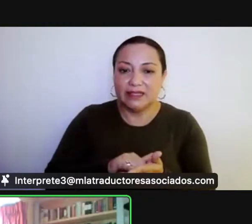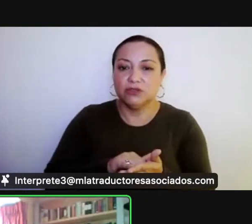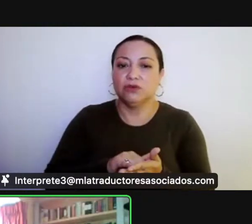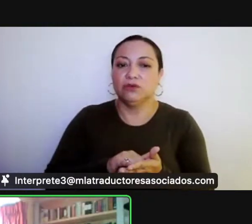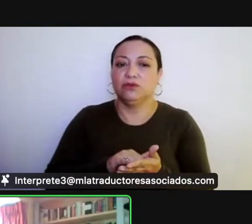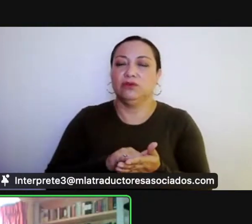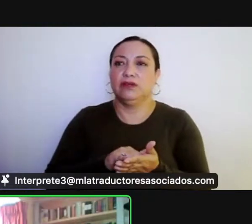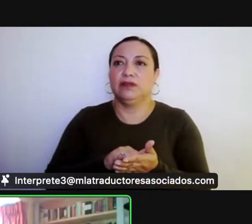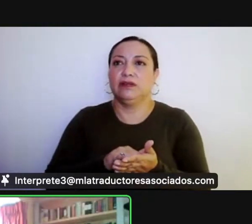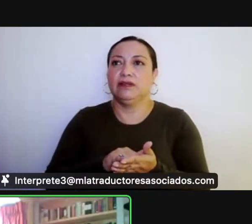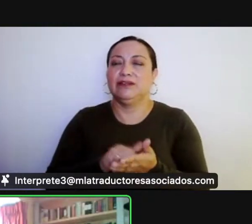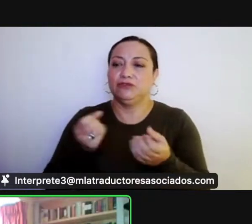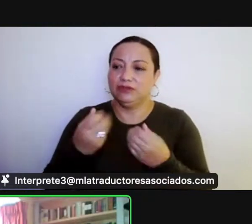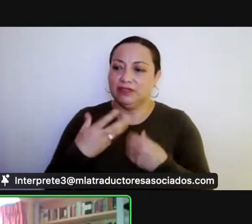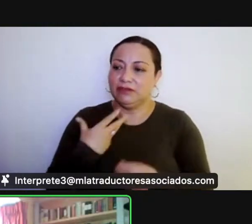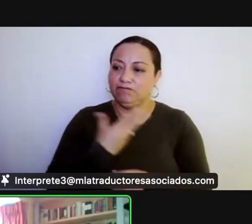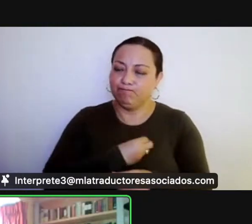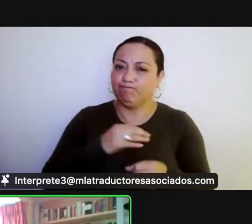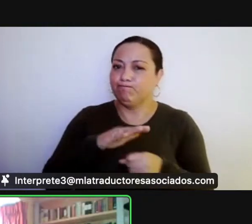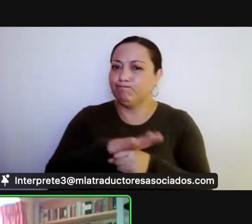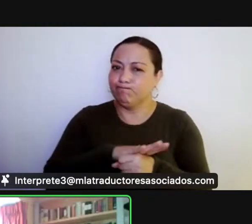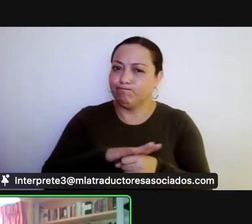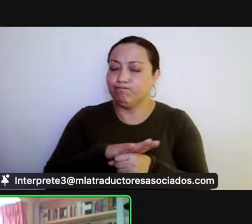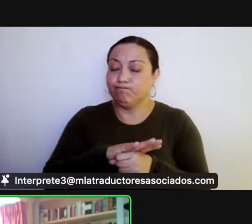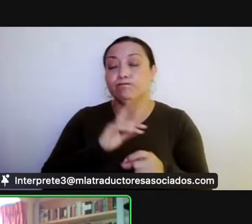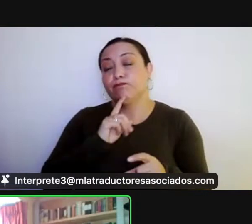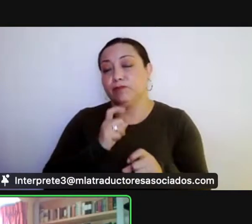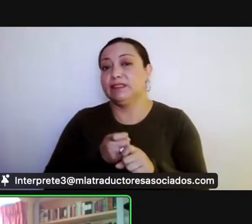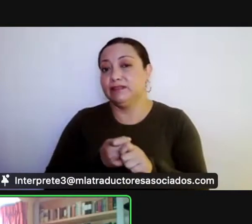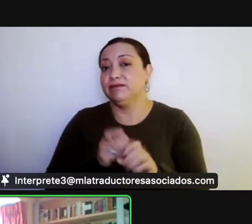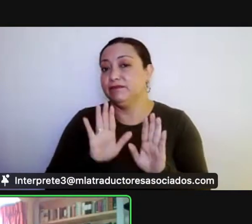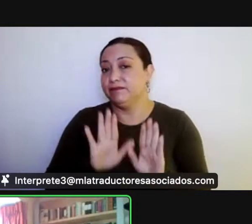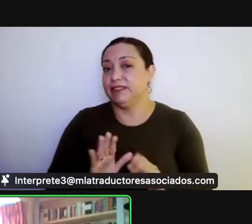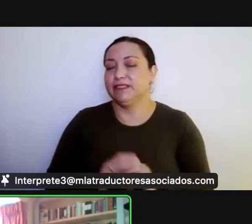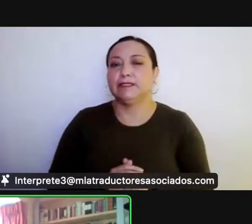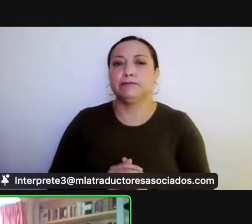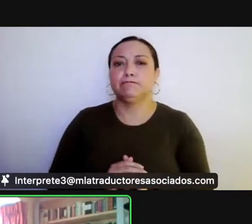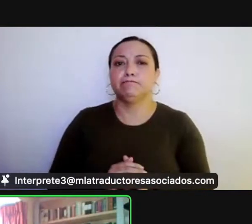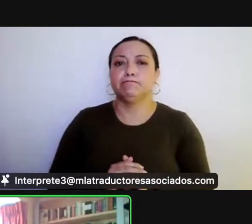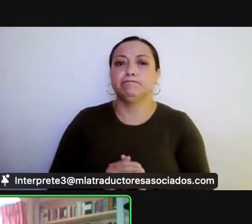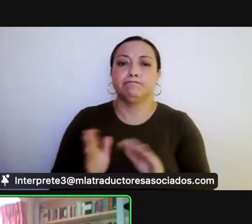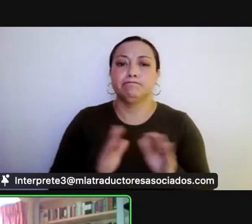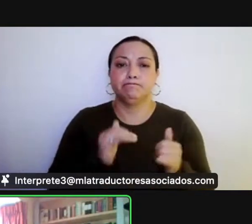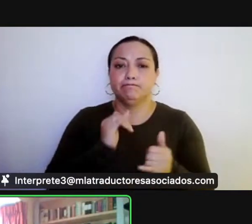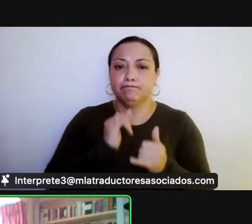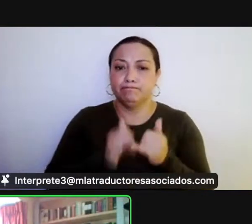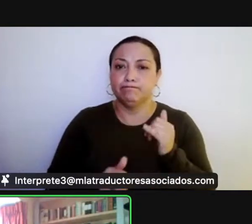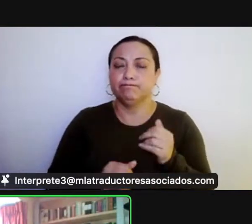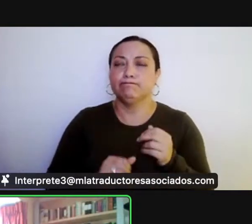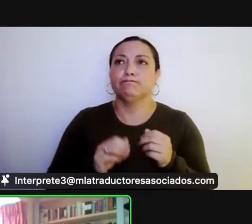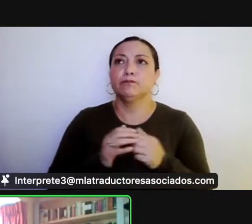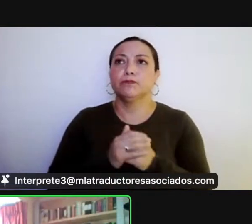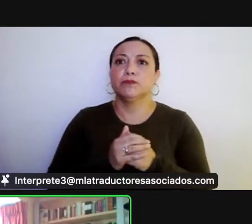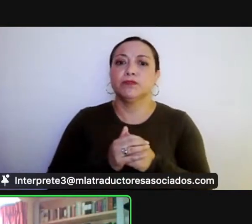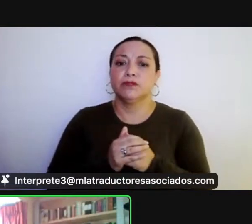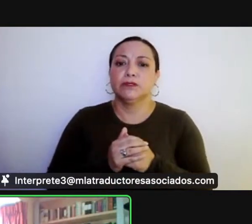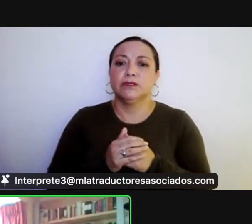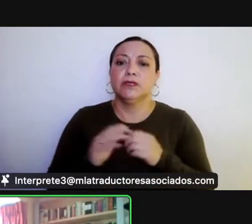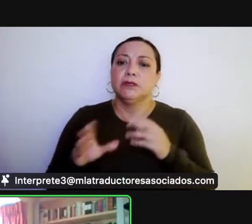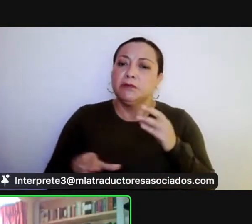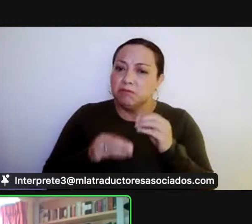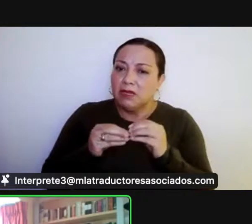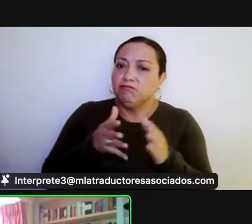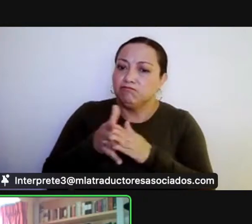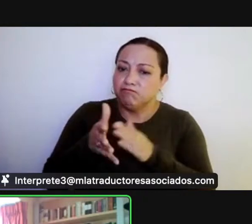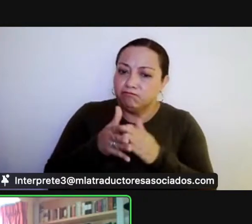and this places us in a more complex situation. And finally, I am